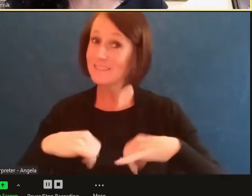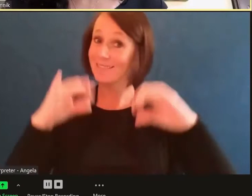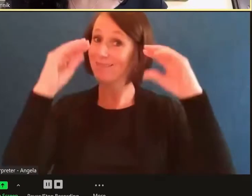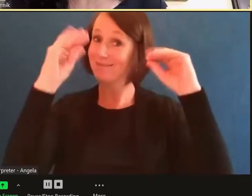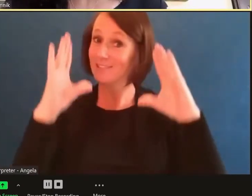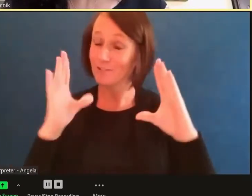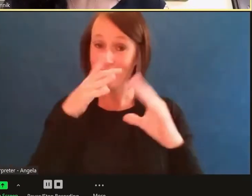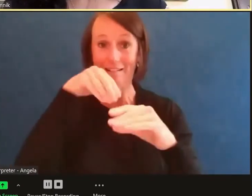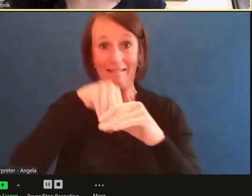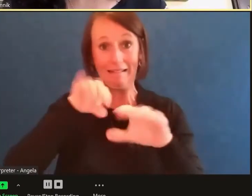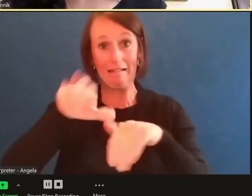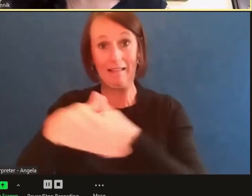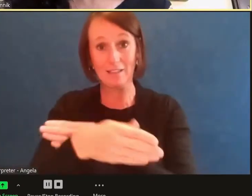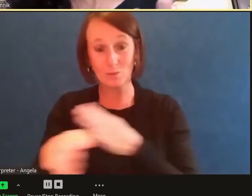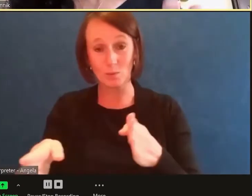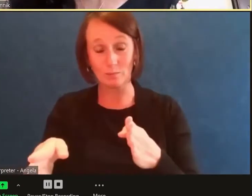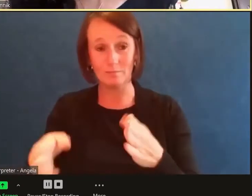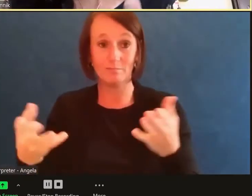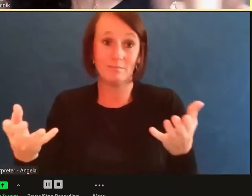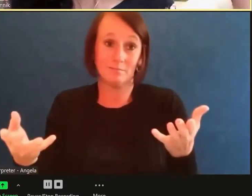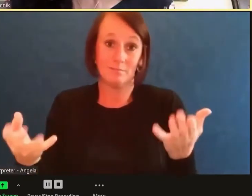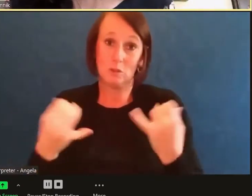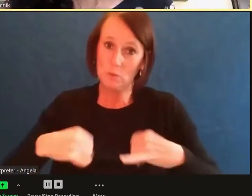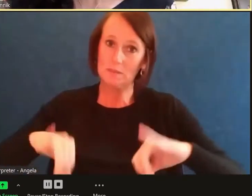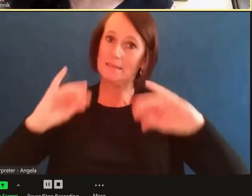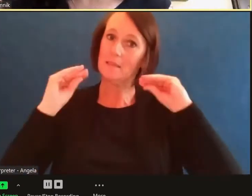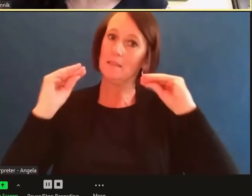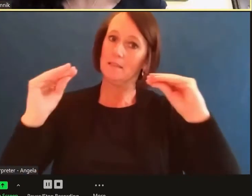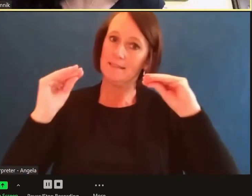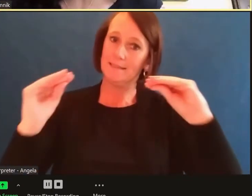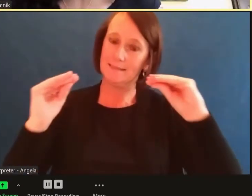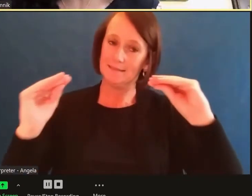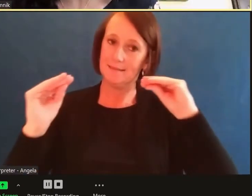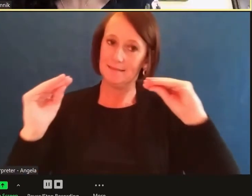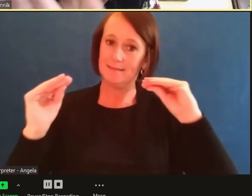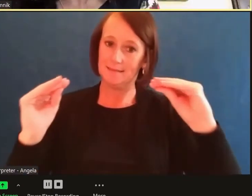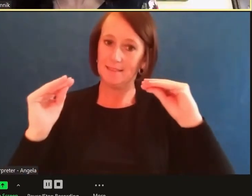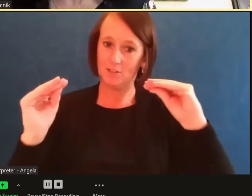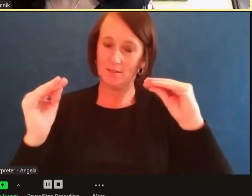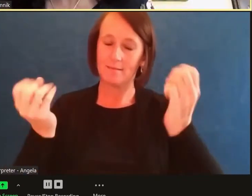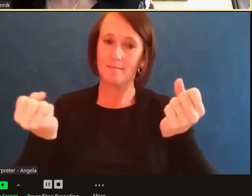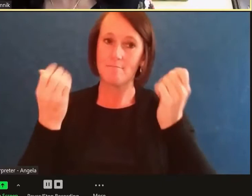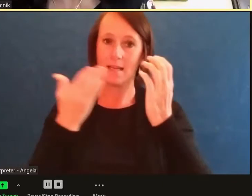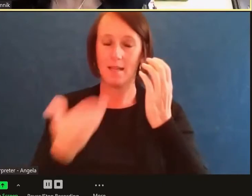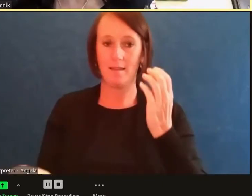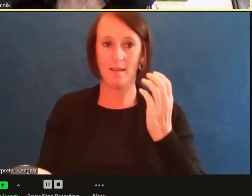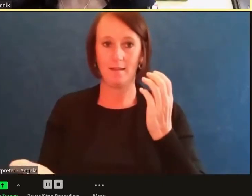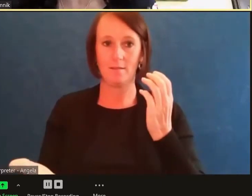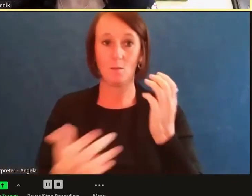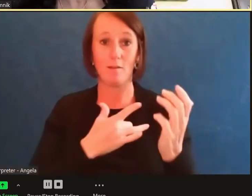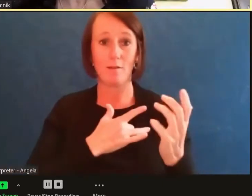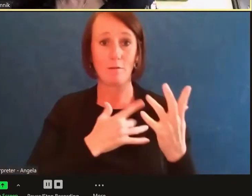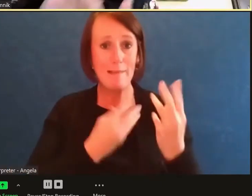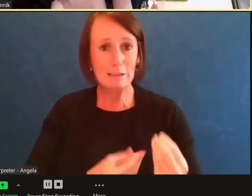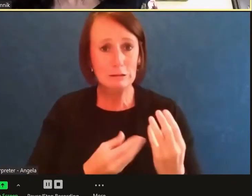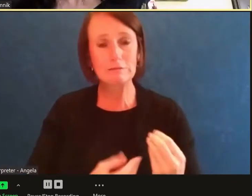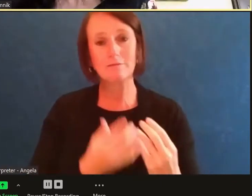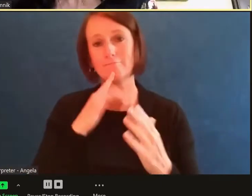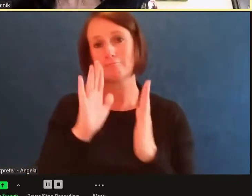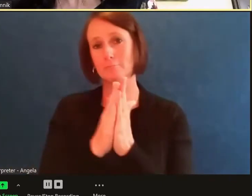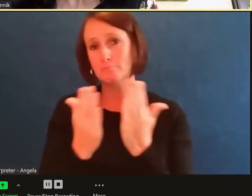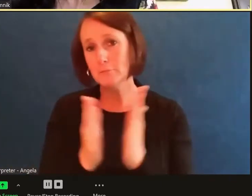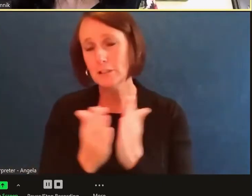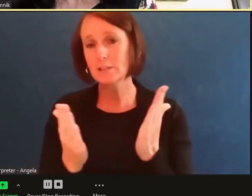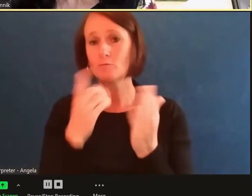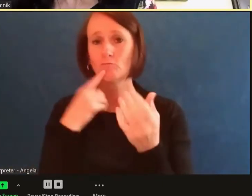you taught for many years. And I think that you are still teaching us many things with your books and with your passion for I Read Canada.